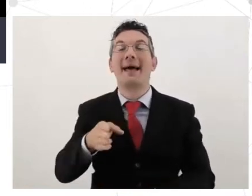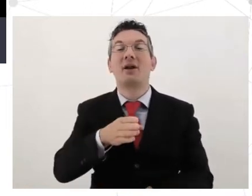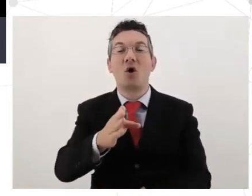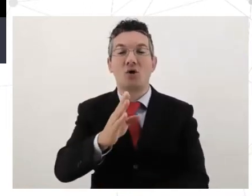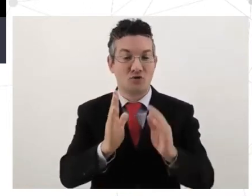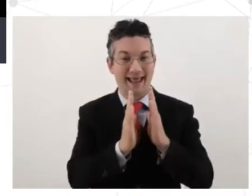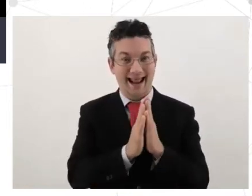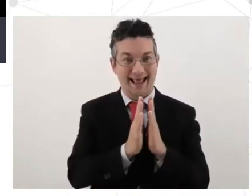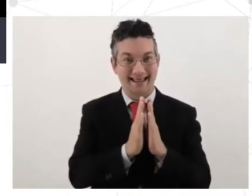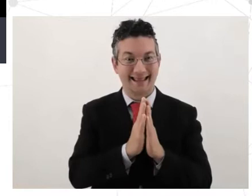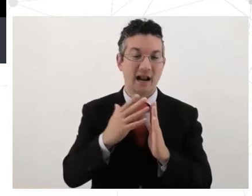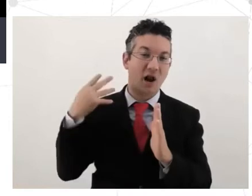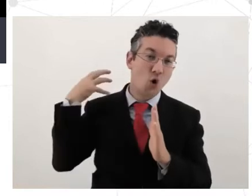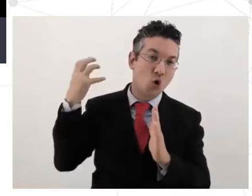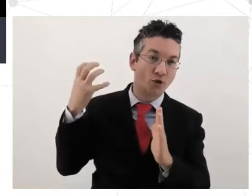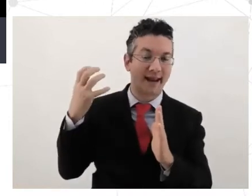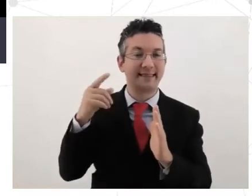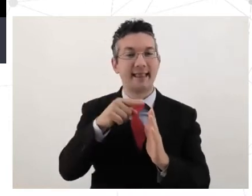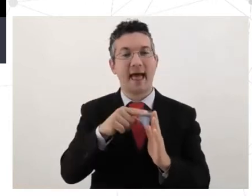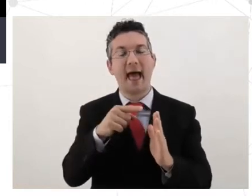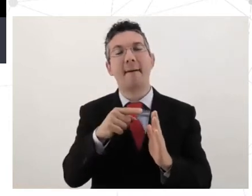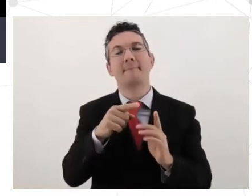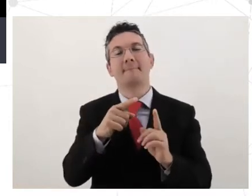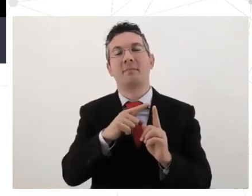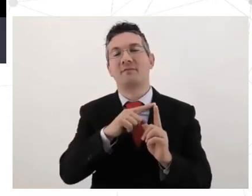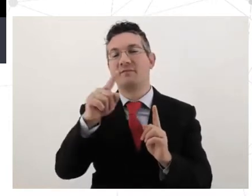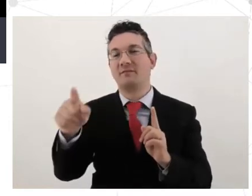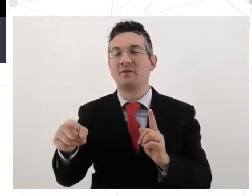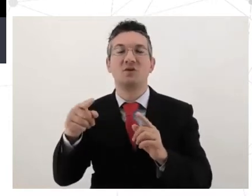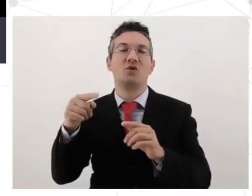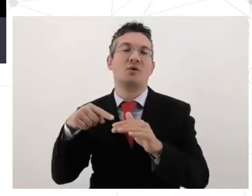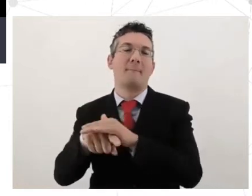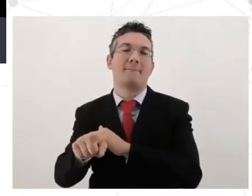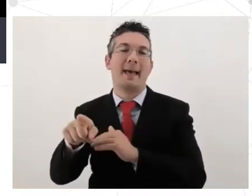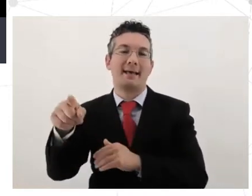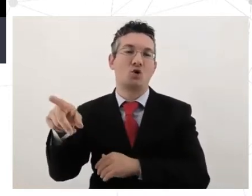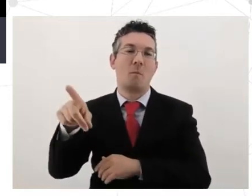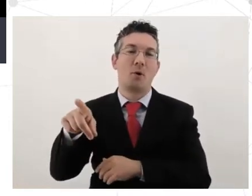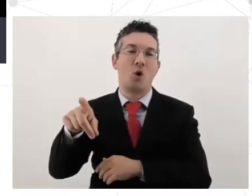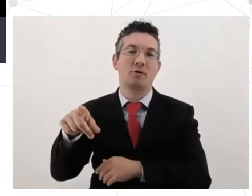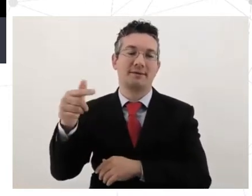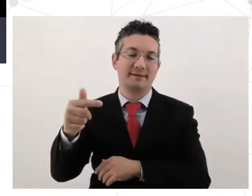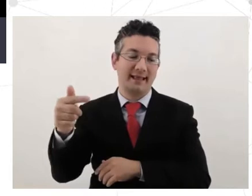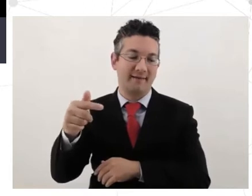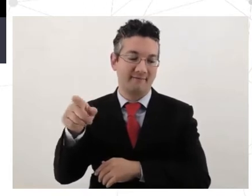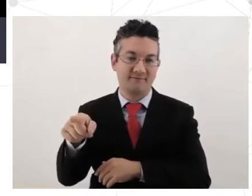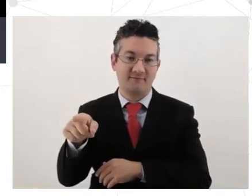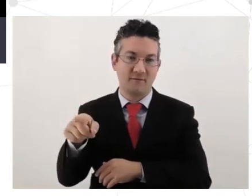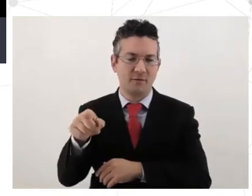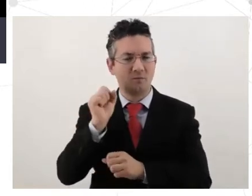street layouts and explore places. So please, take some time to play and experiment with the Soundscape Street Preview